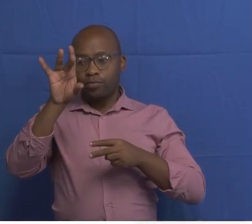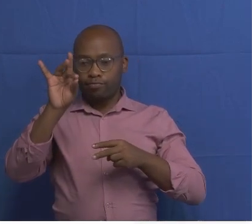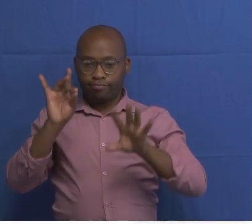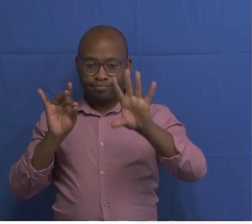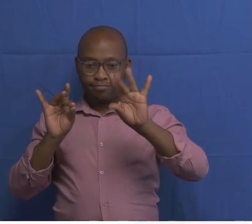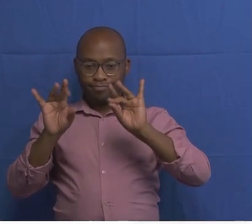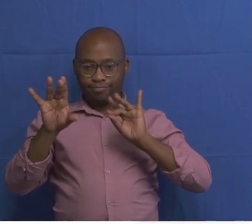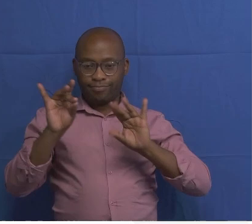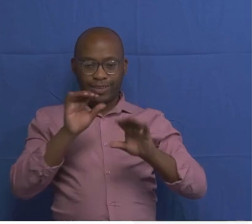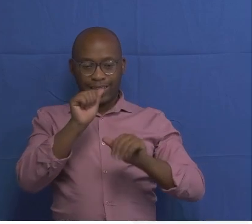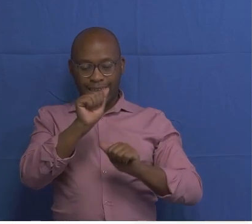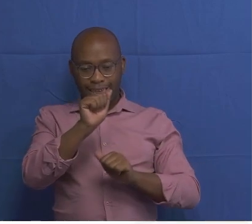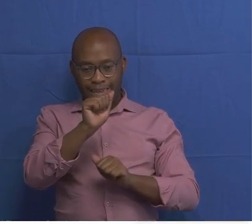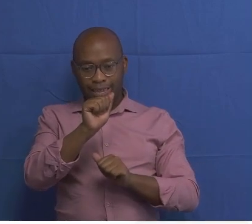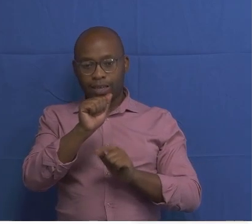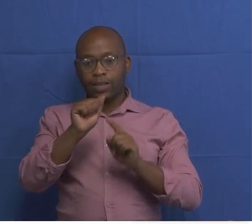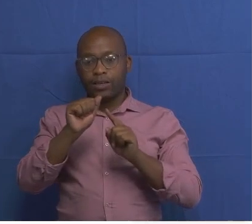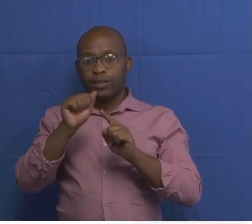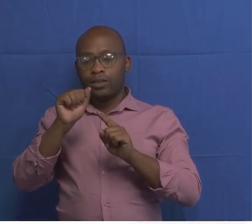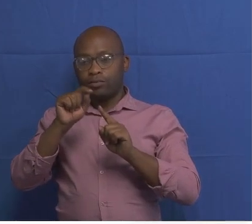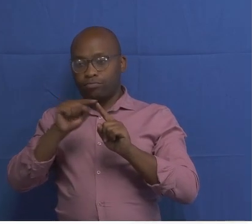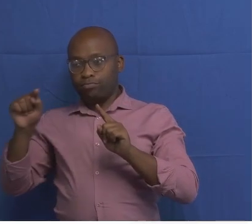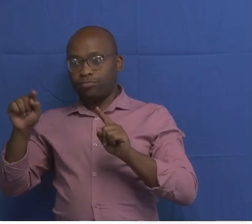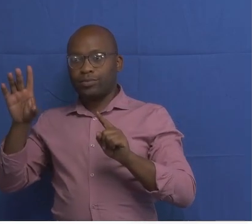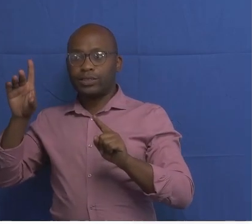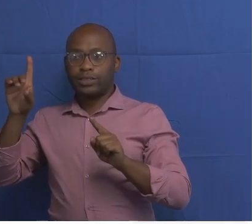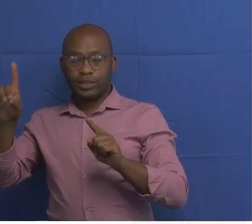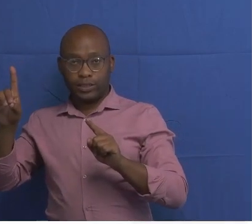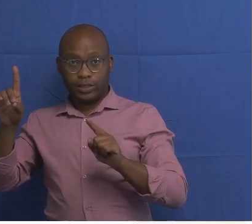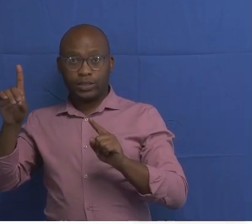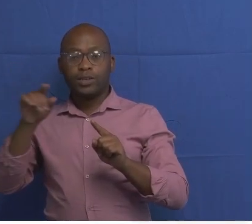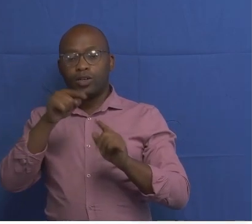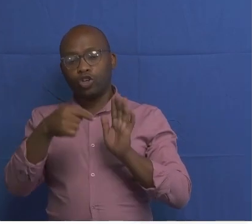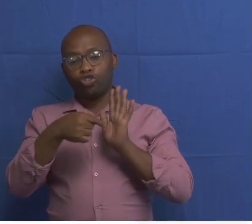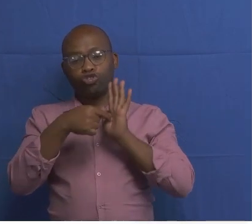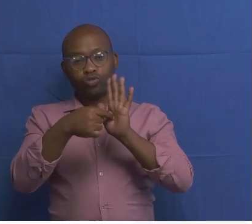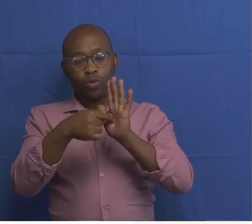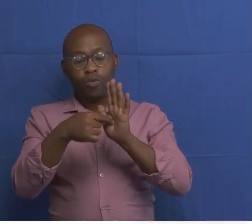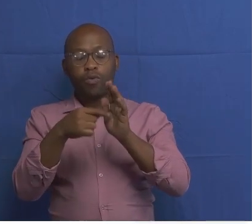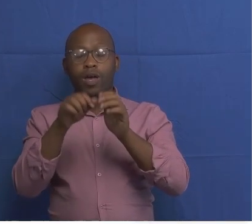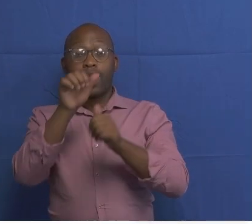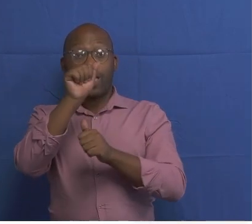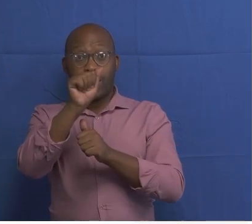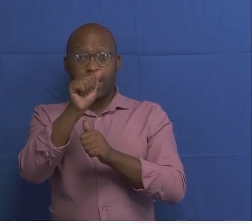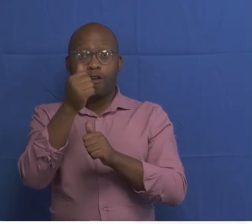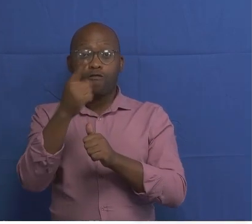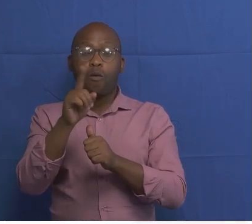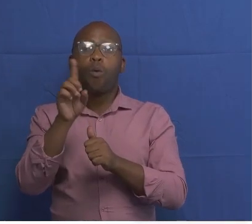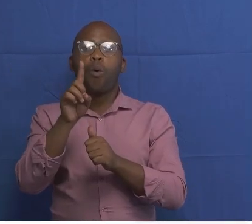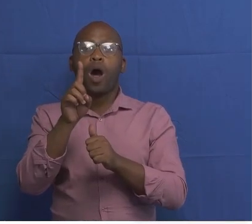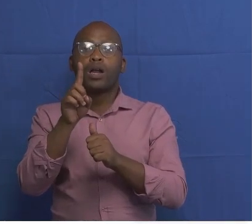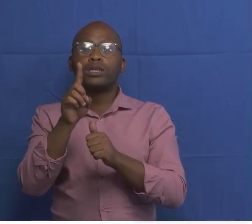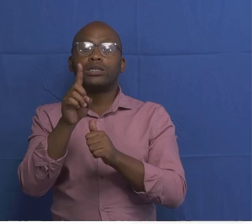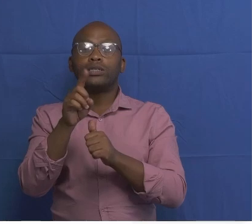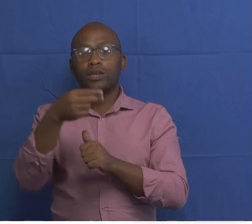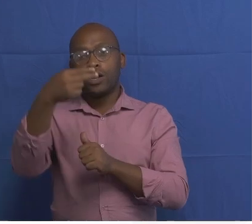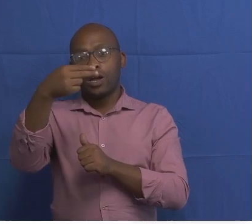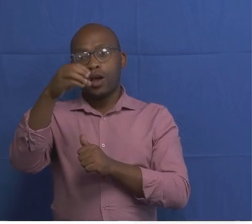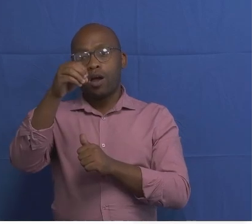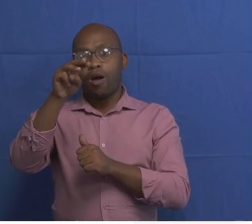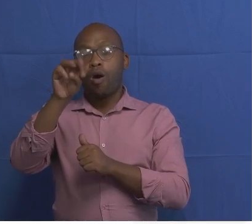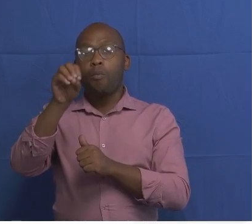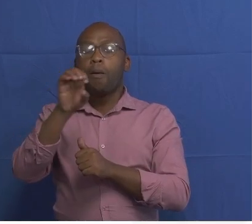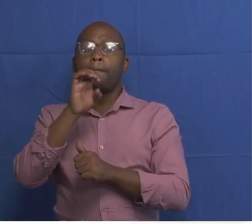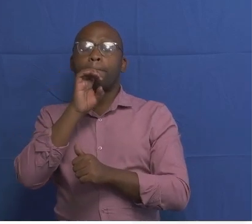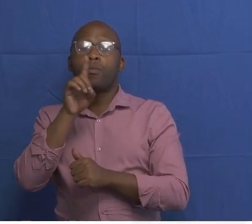For A, the homozygous state. Now remember, we said that homo means same. So it